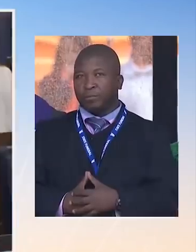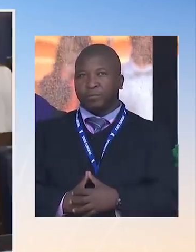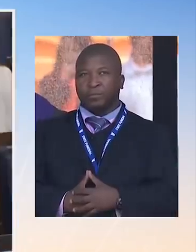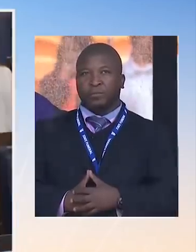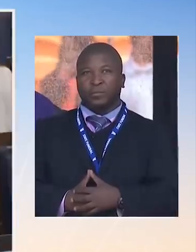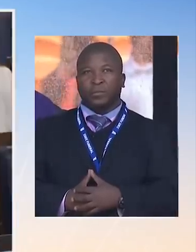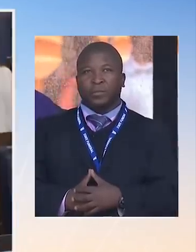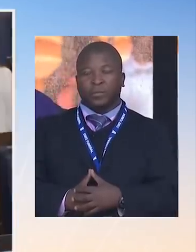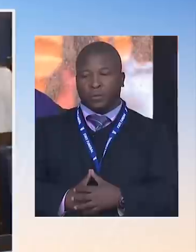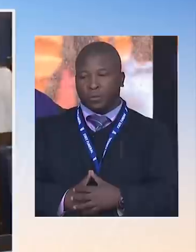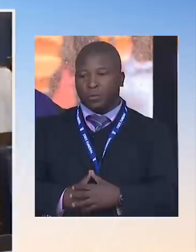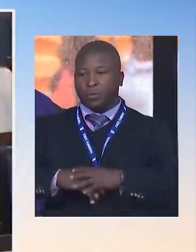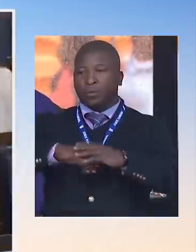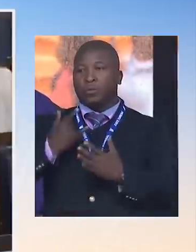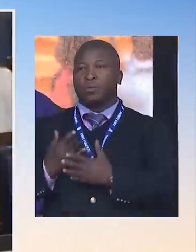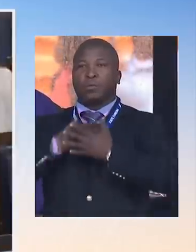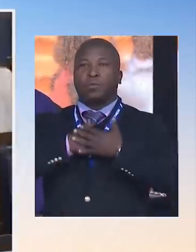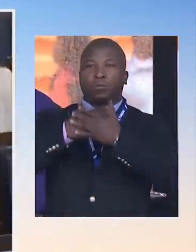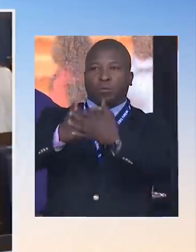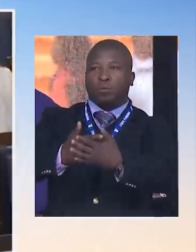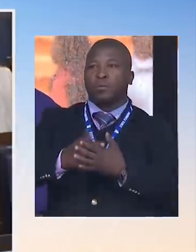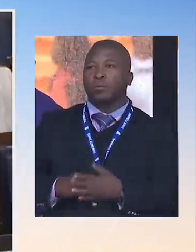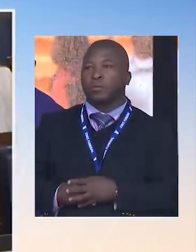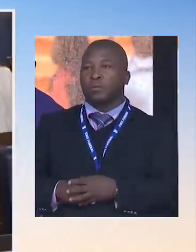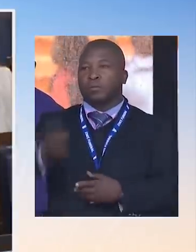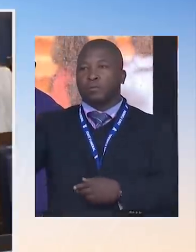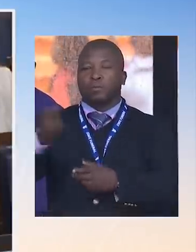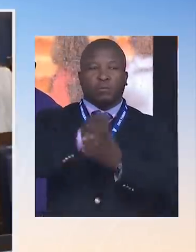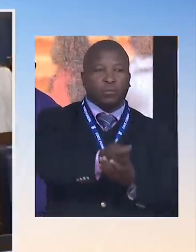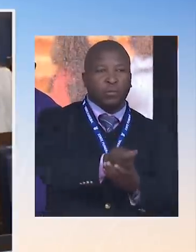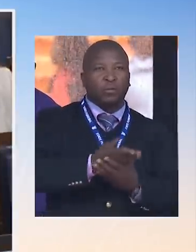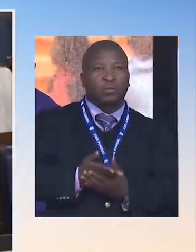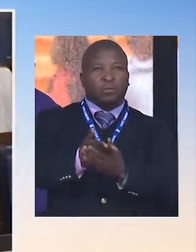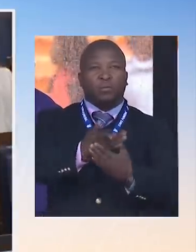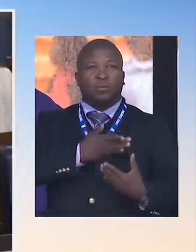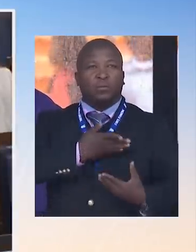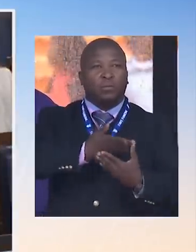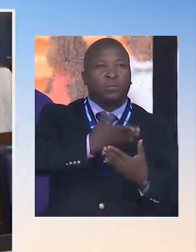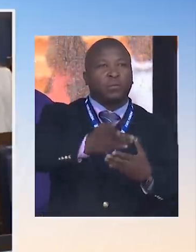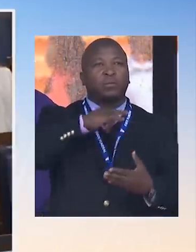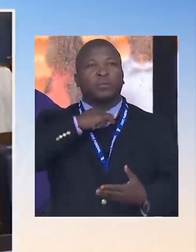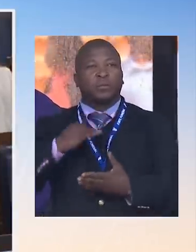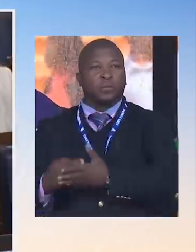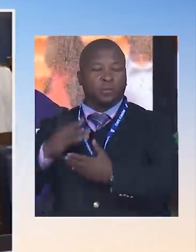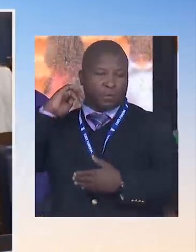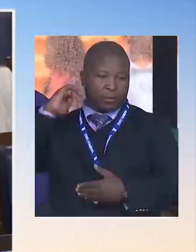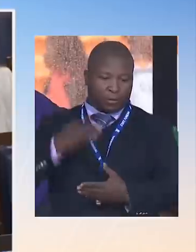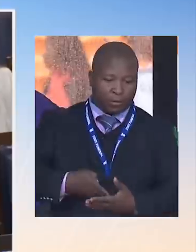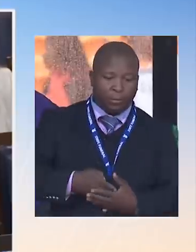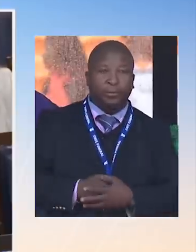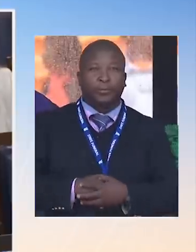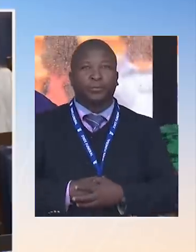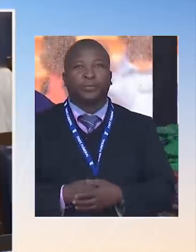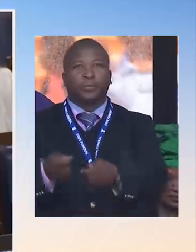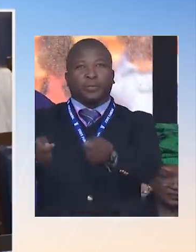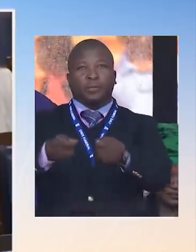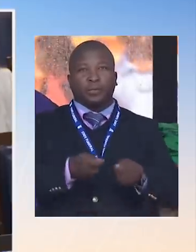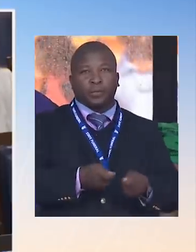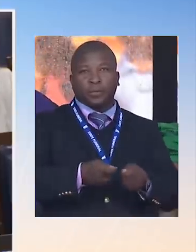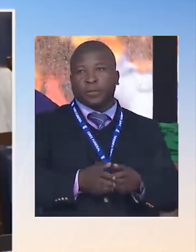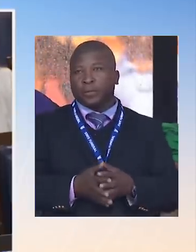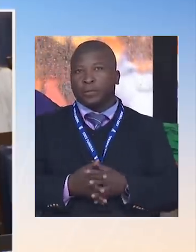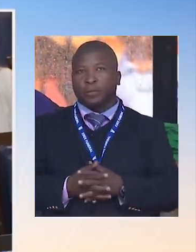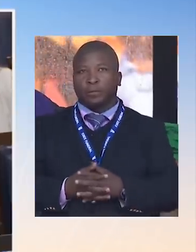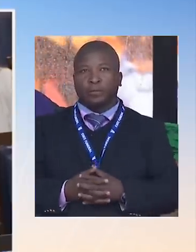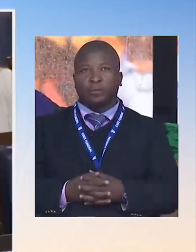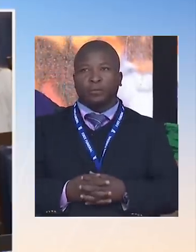And then one more on a different topic. The trial of Minneapolis police officer Derek Chauvin has begun in connection to the death of